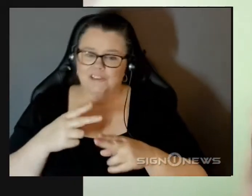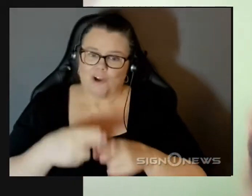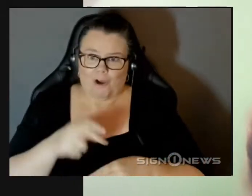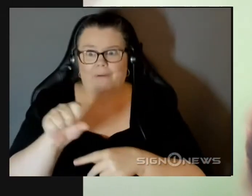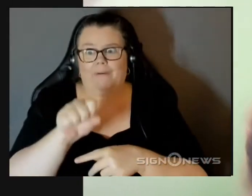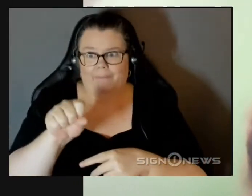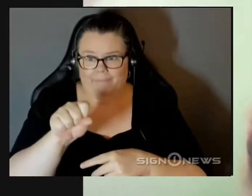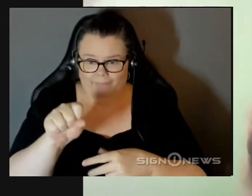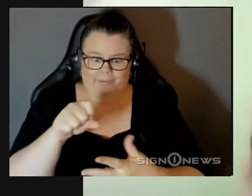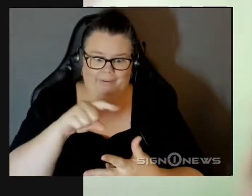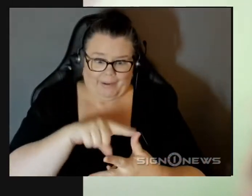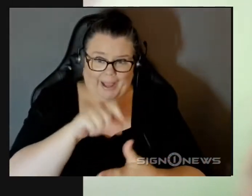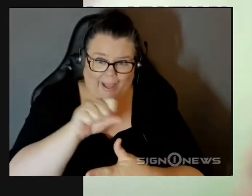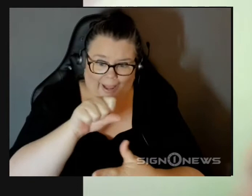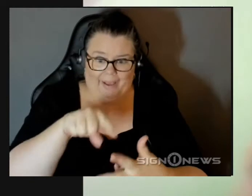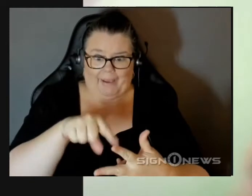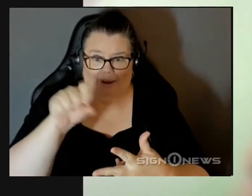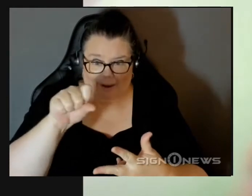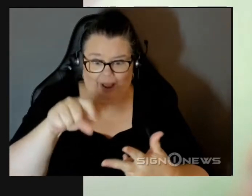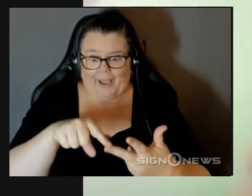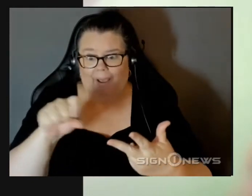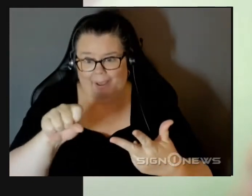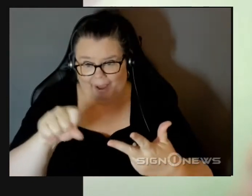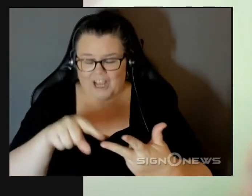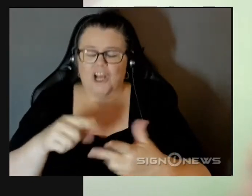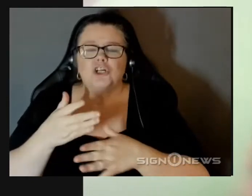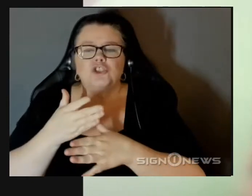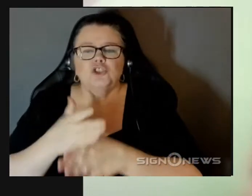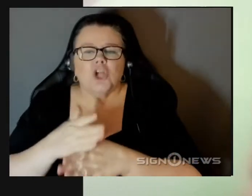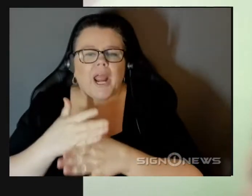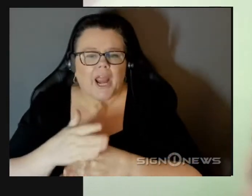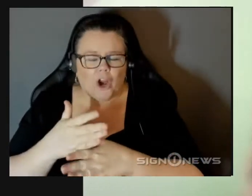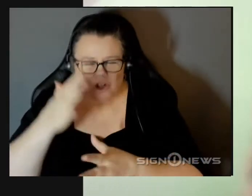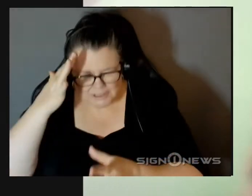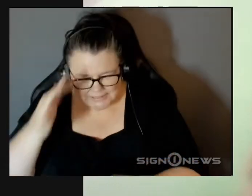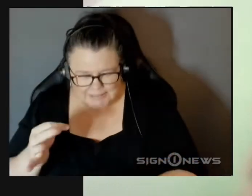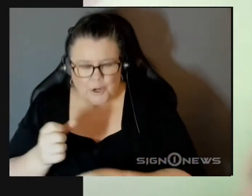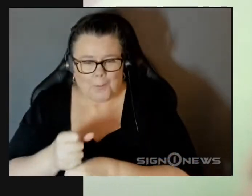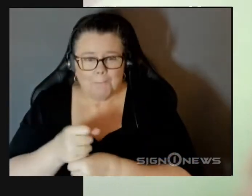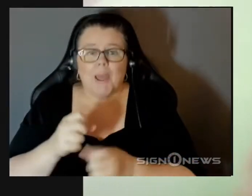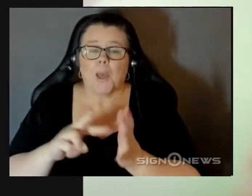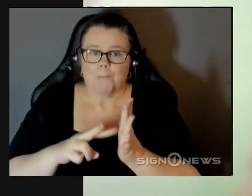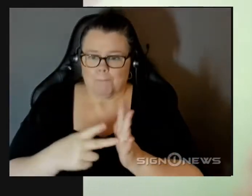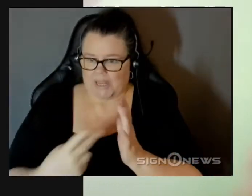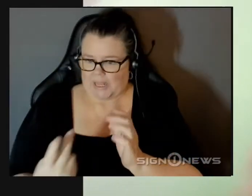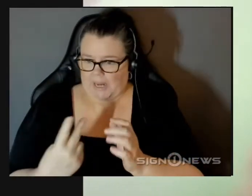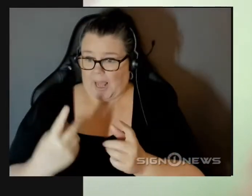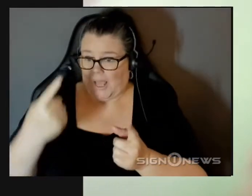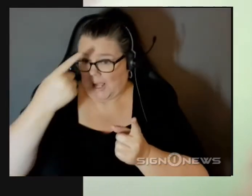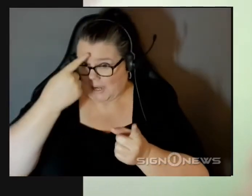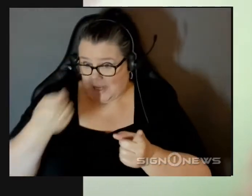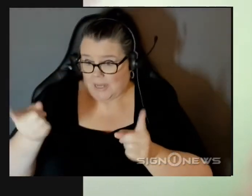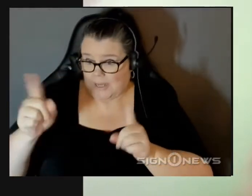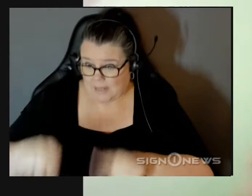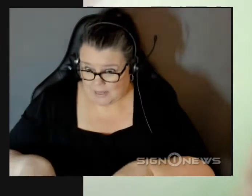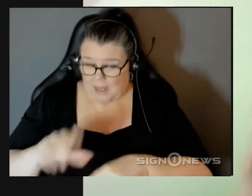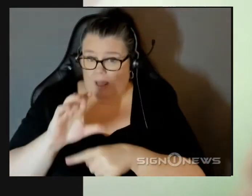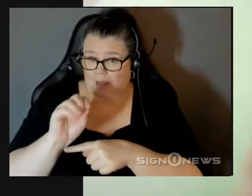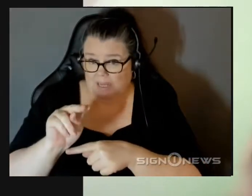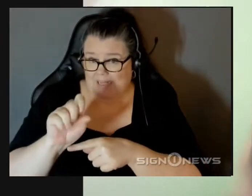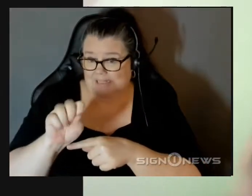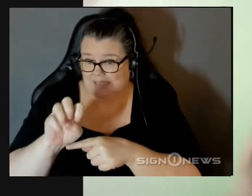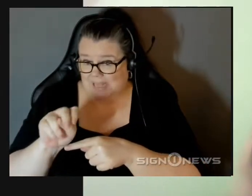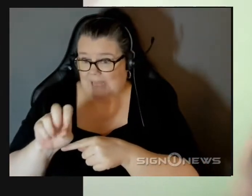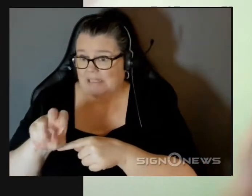really about, reaching consensus to reach a decision. Rather than in supported decision-making, a person could disagree